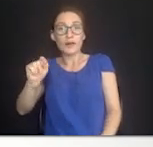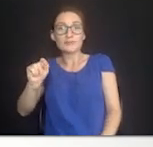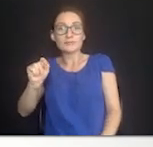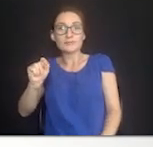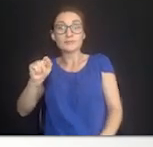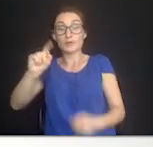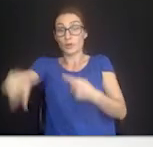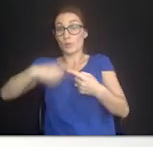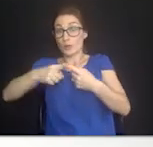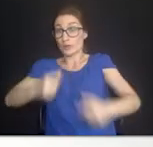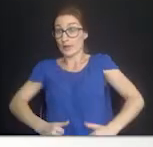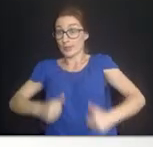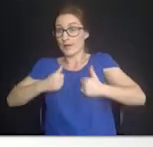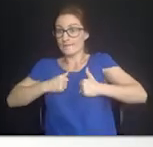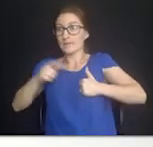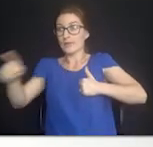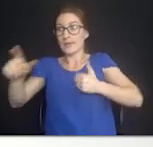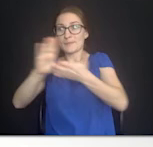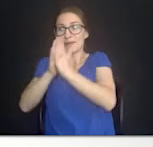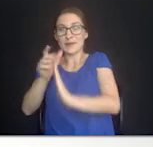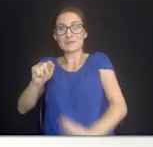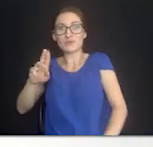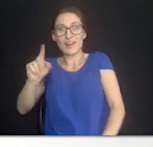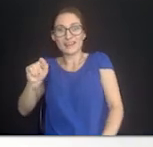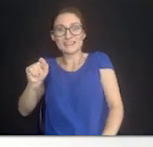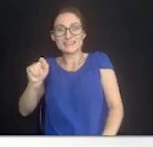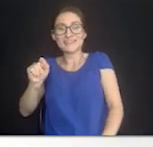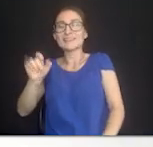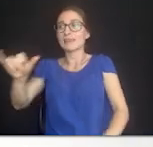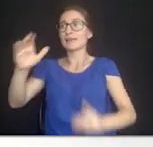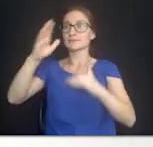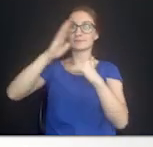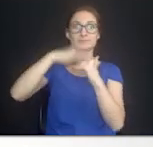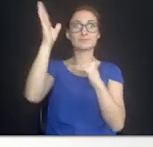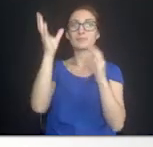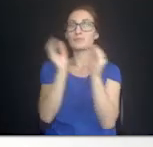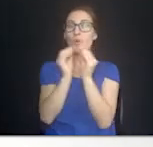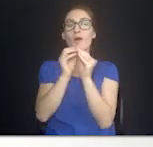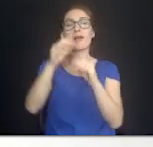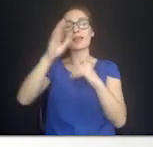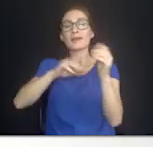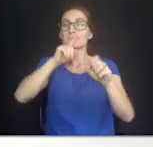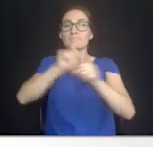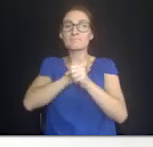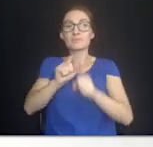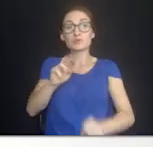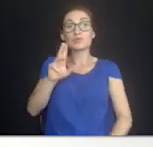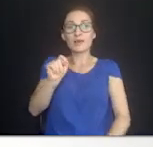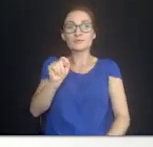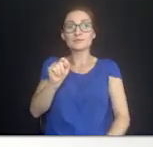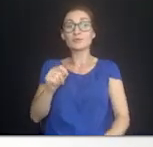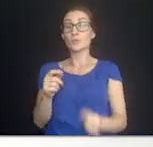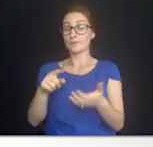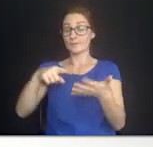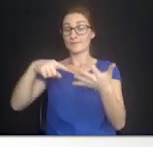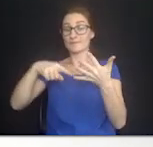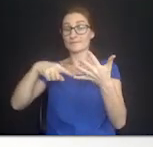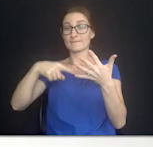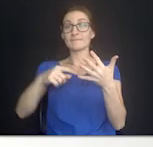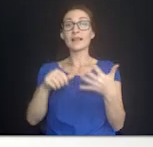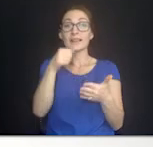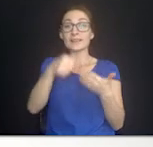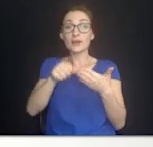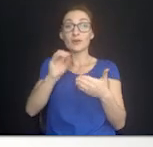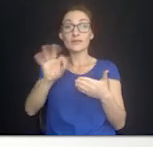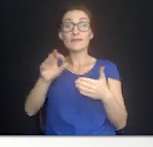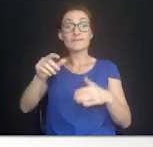But they're doing so much more than what the actual trust will do. And that's where that letter of intent for me is a huge piece of completing a life